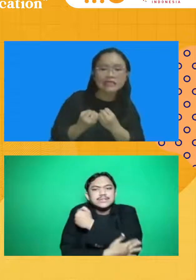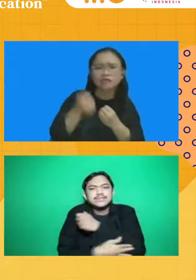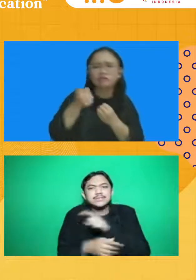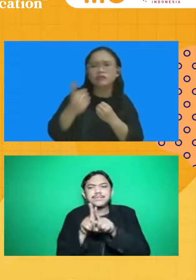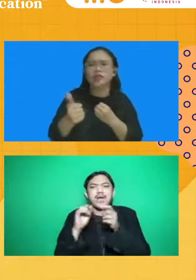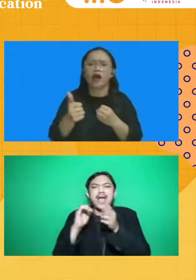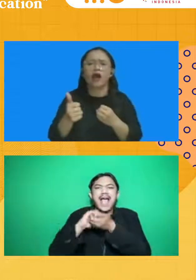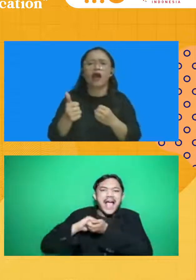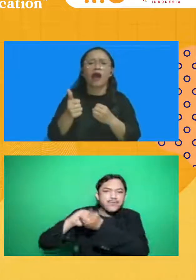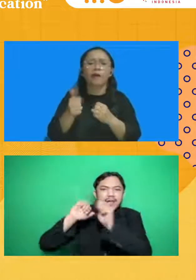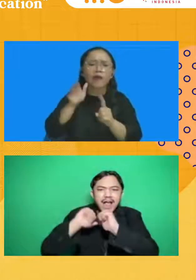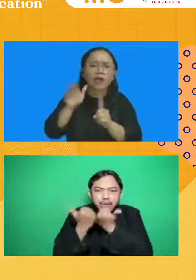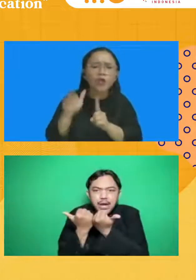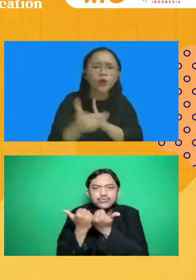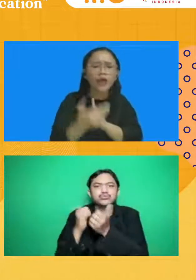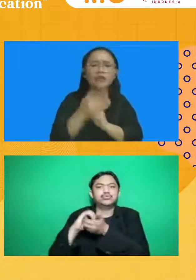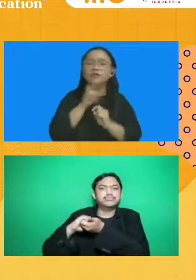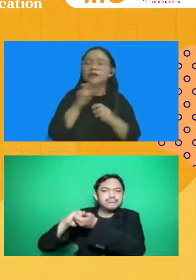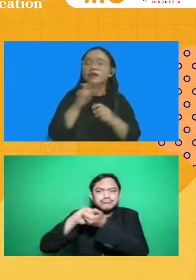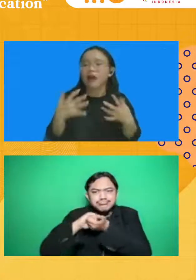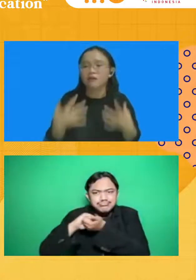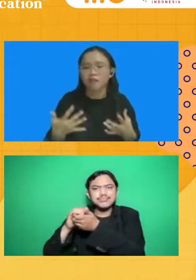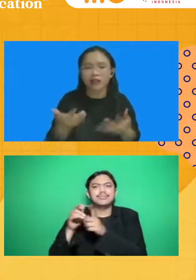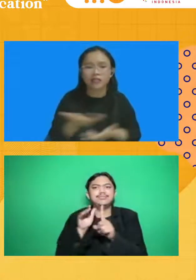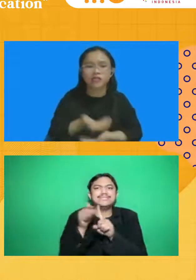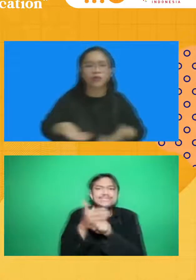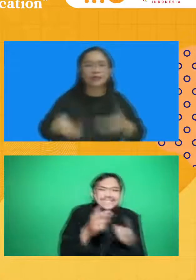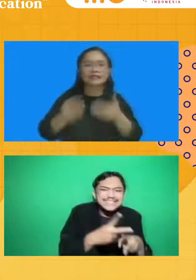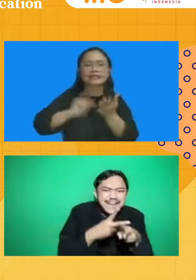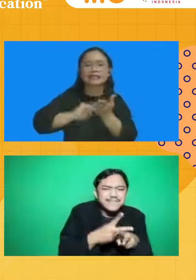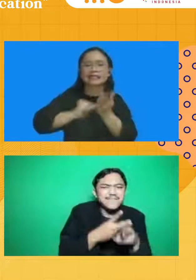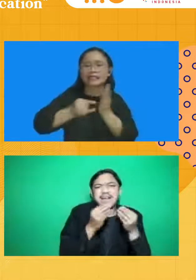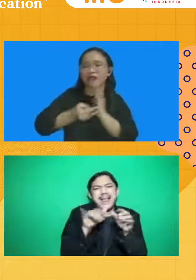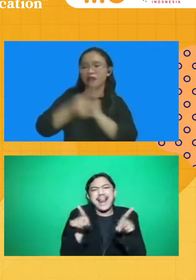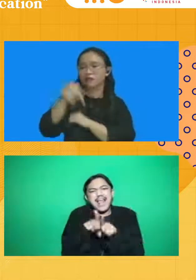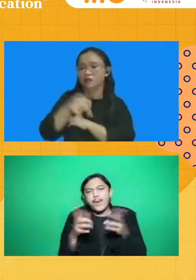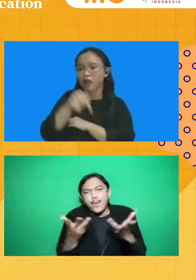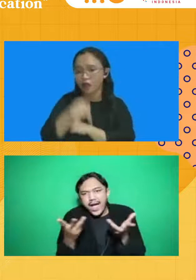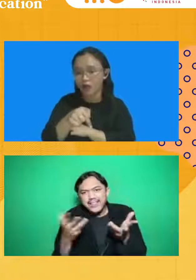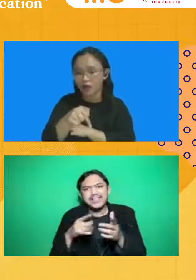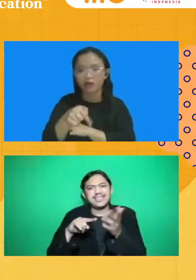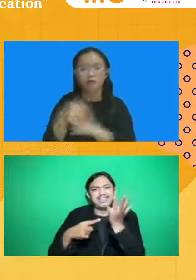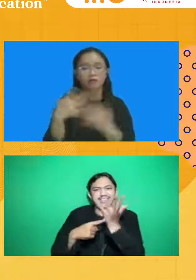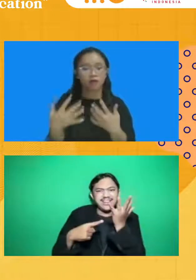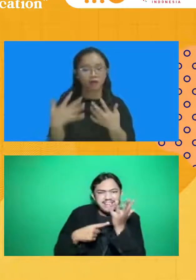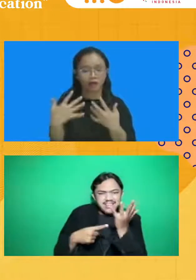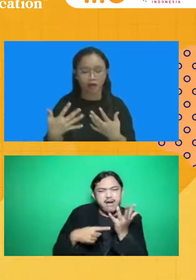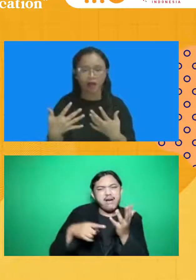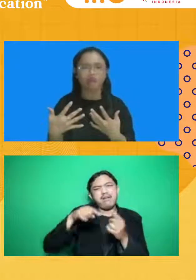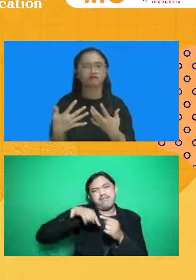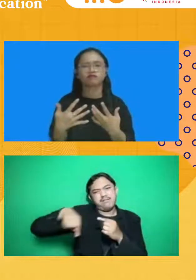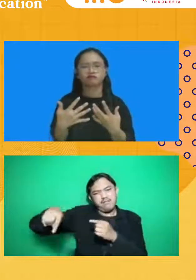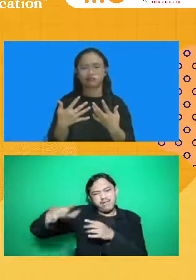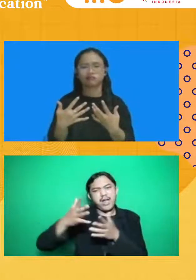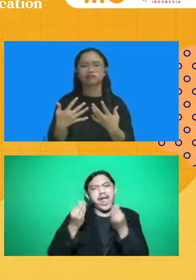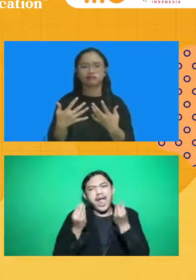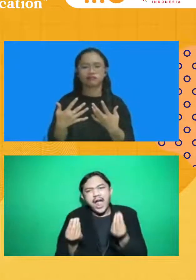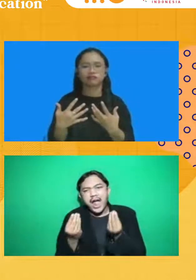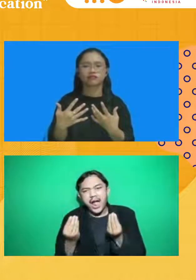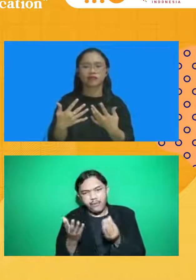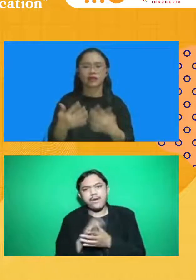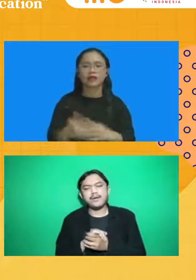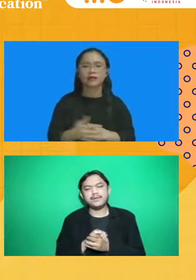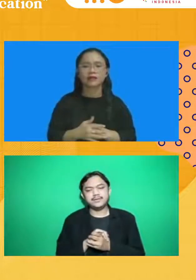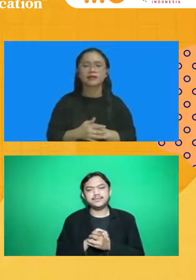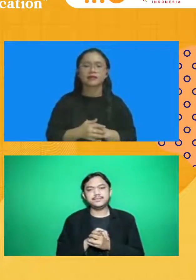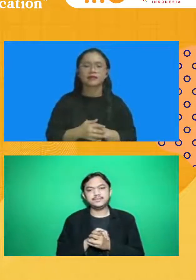what should the government should do to safeguard issues for the users in digital spaces. So we